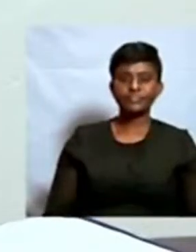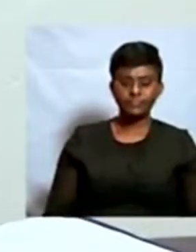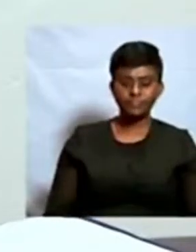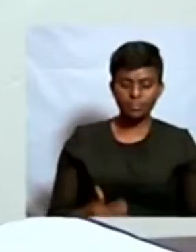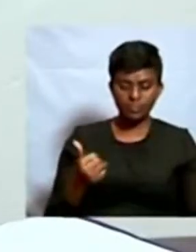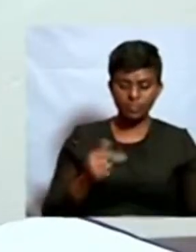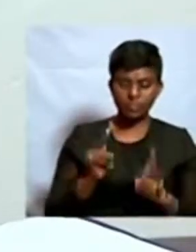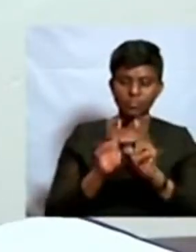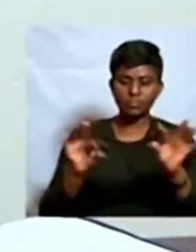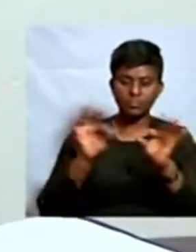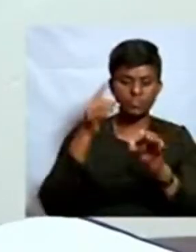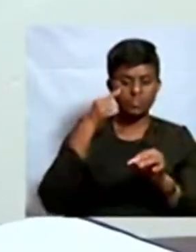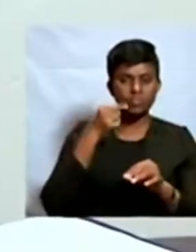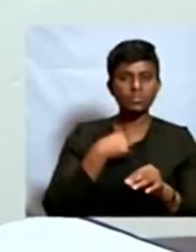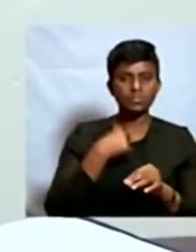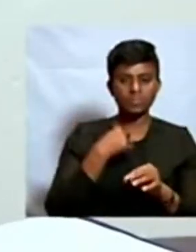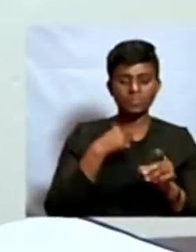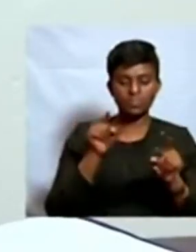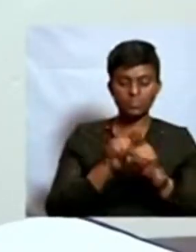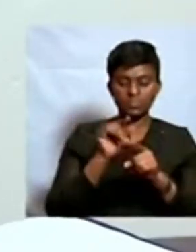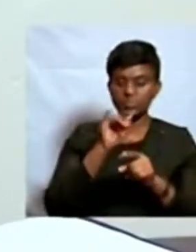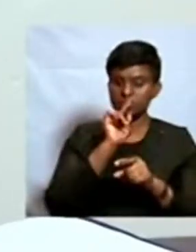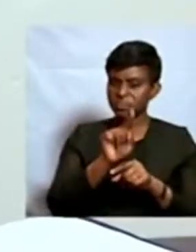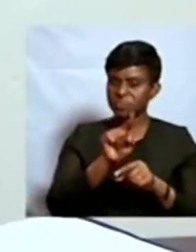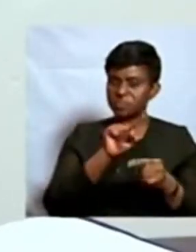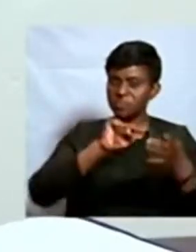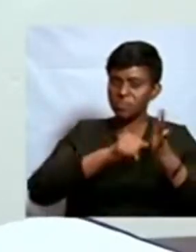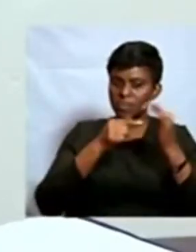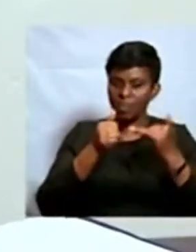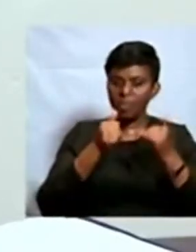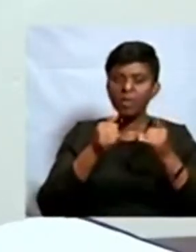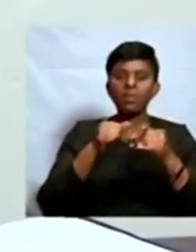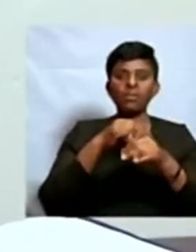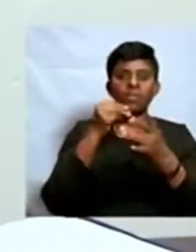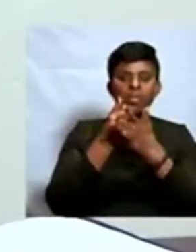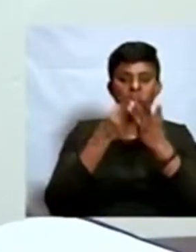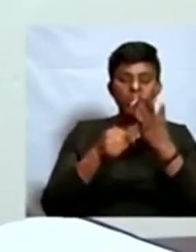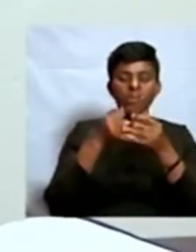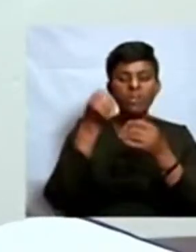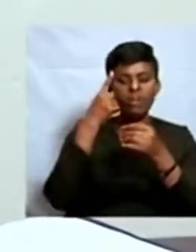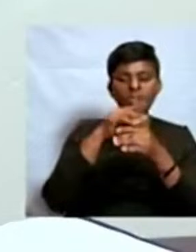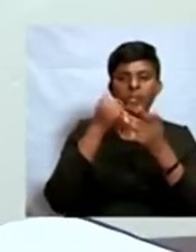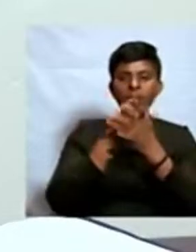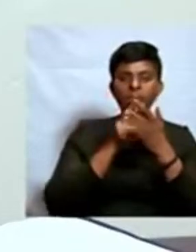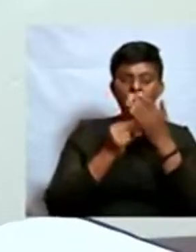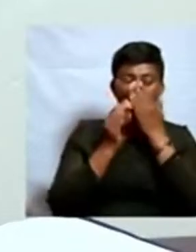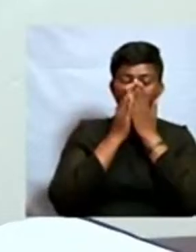is critical for me that this point is understood by all of us.